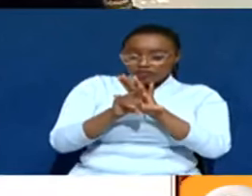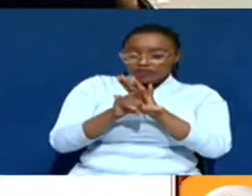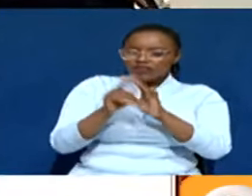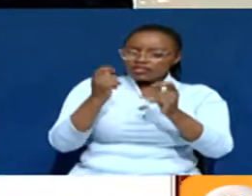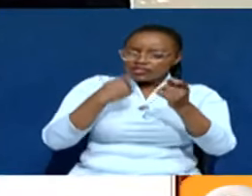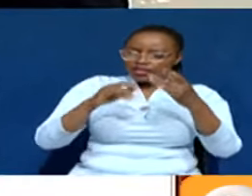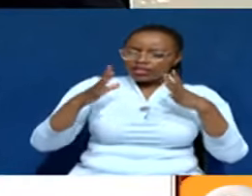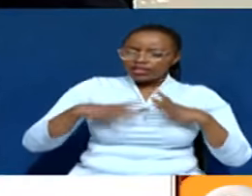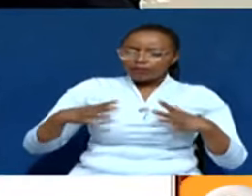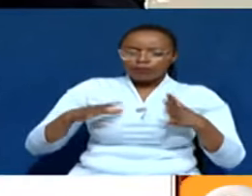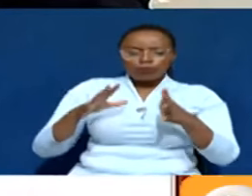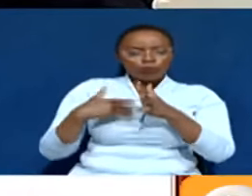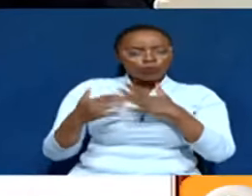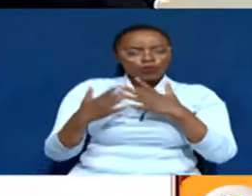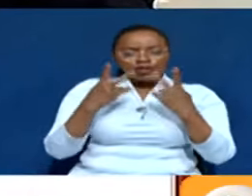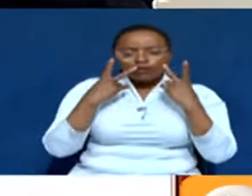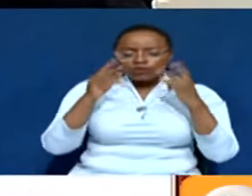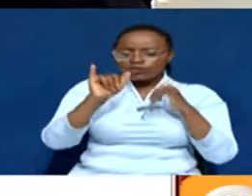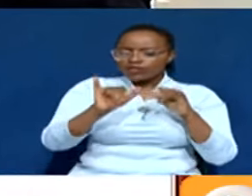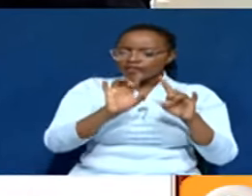trafficking, any way you see it.